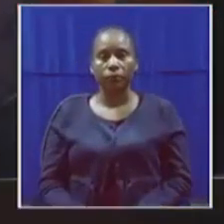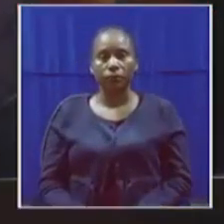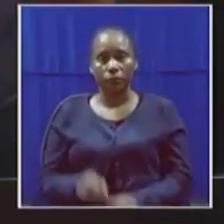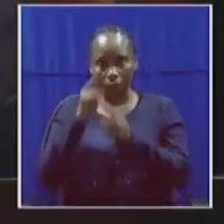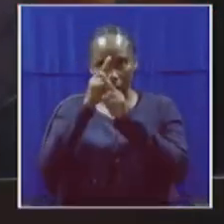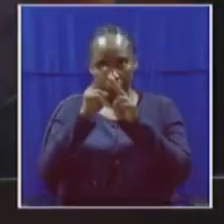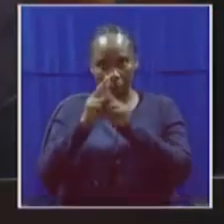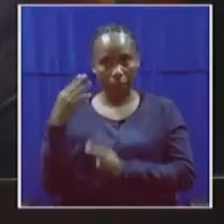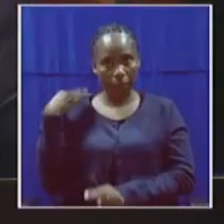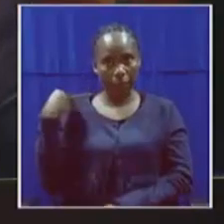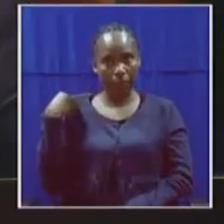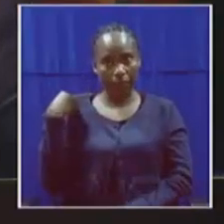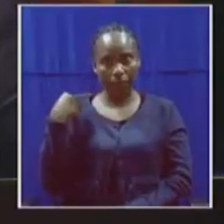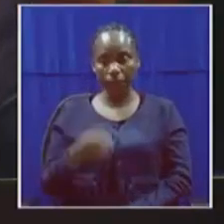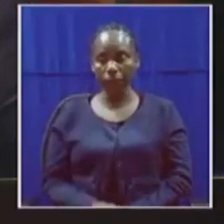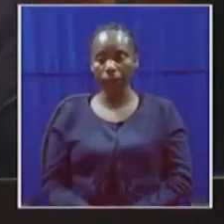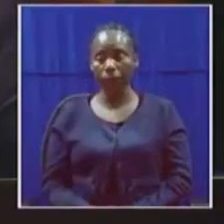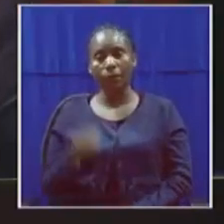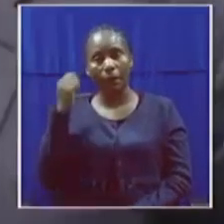Honorable Minister.